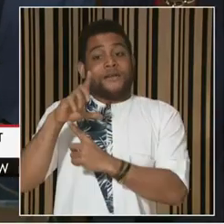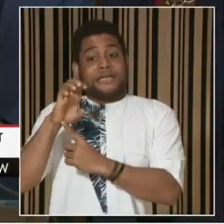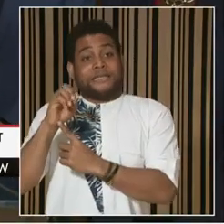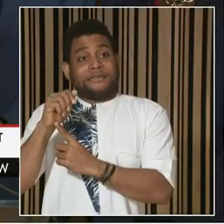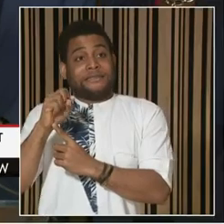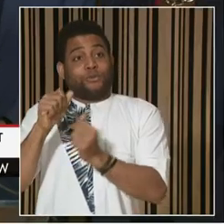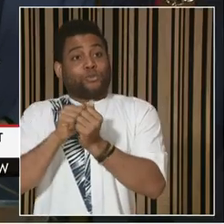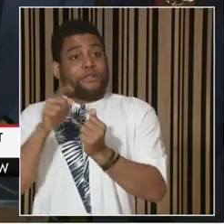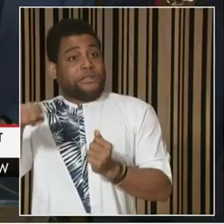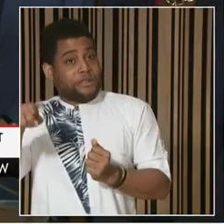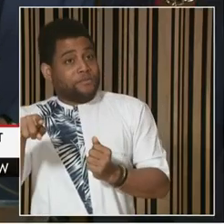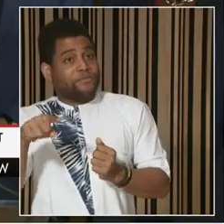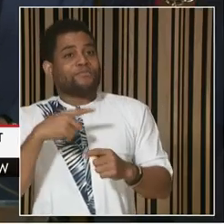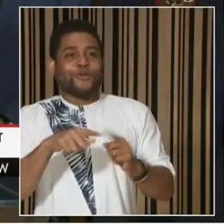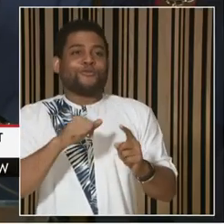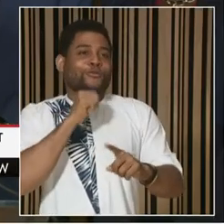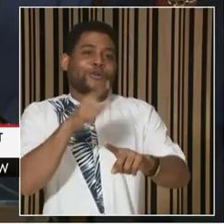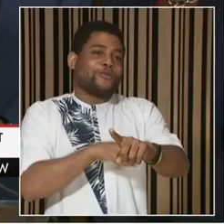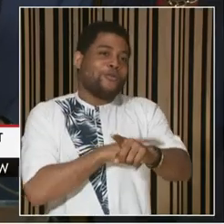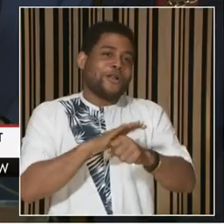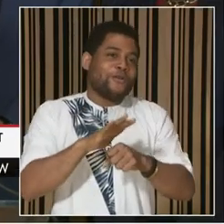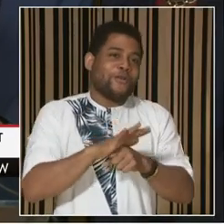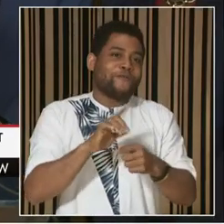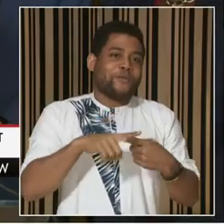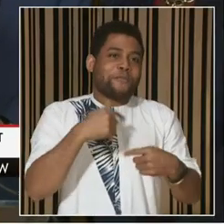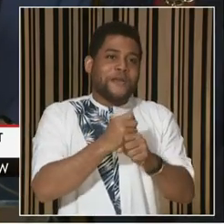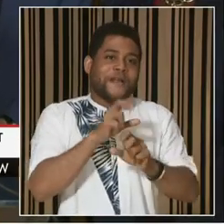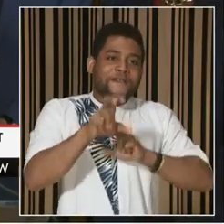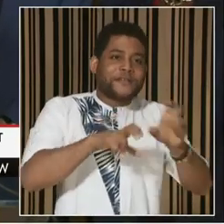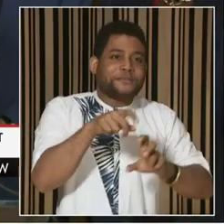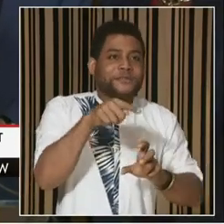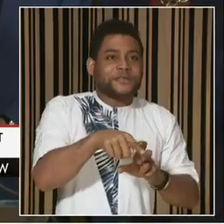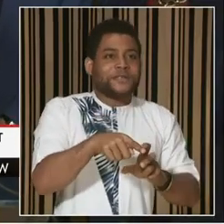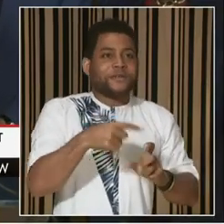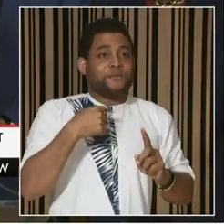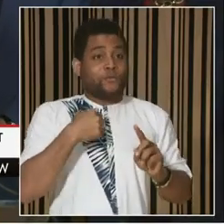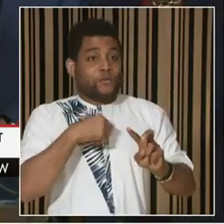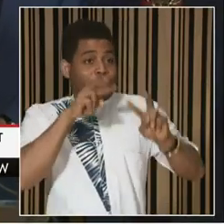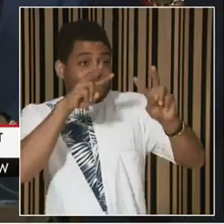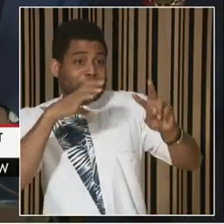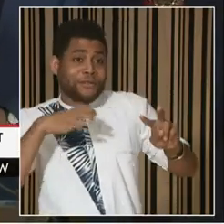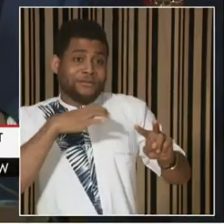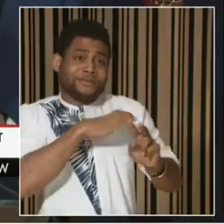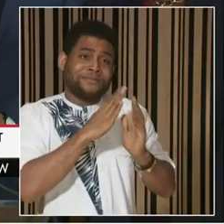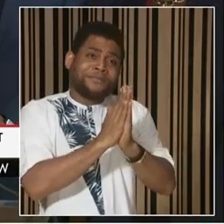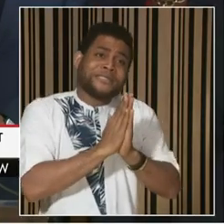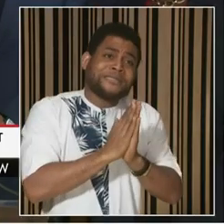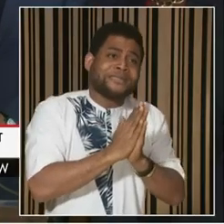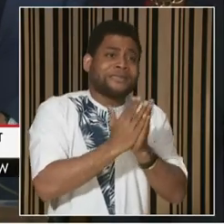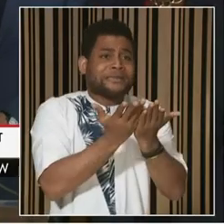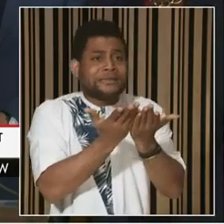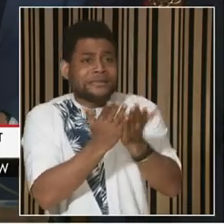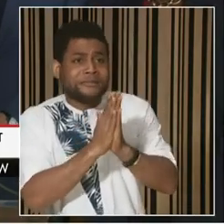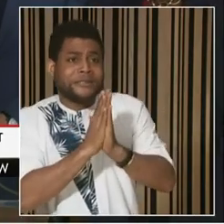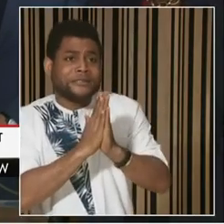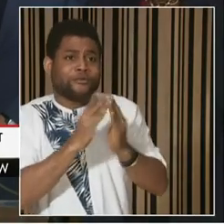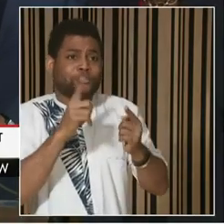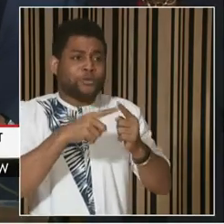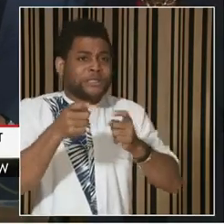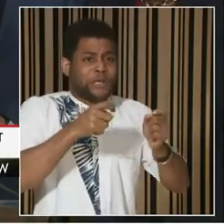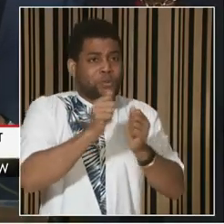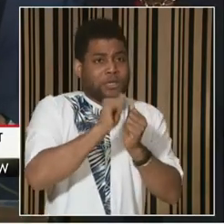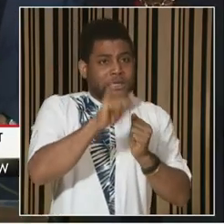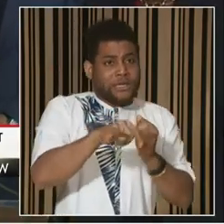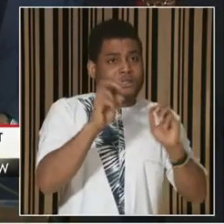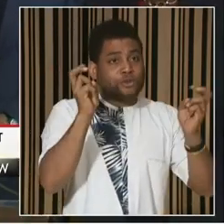make huge capital investments. So we continue to look to the Congress to deal with that issue so that the district